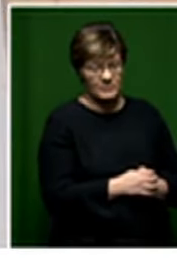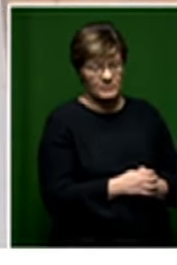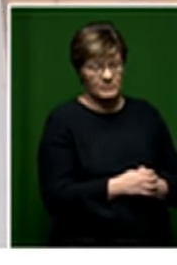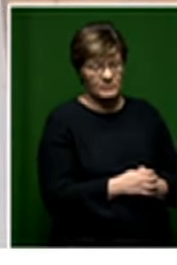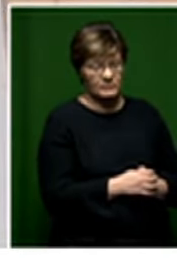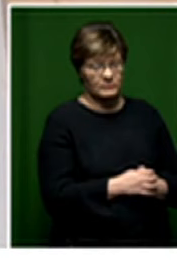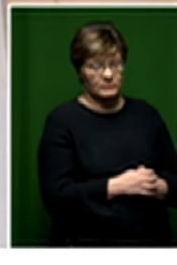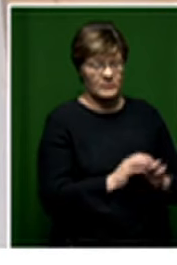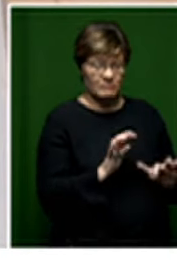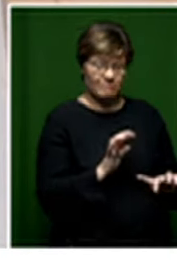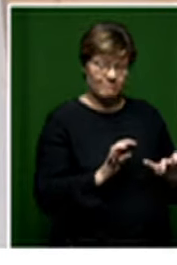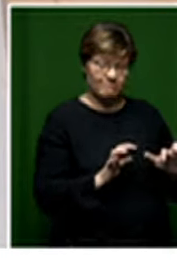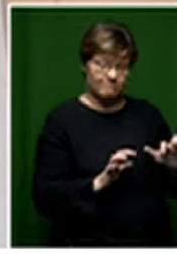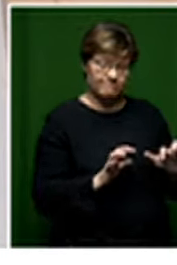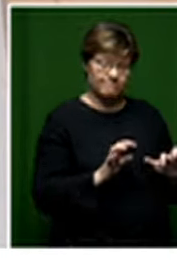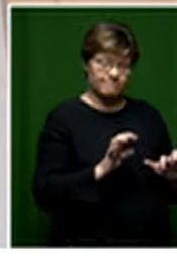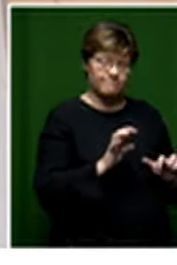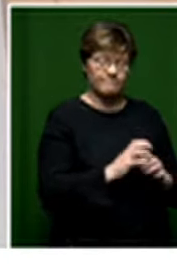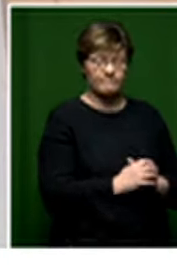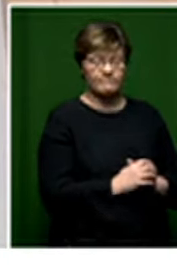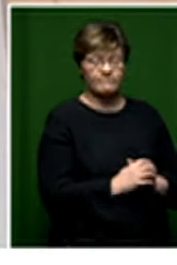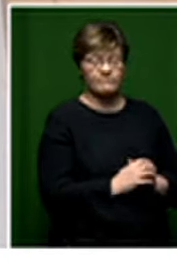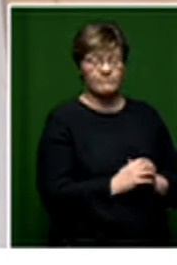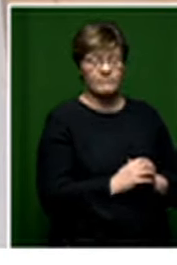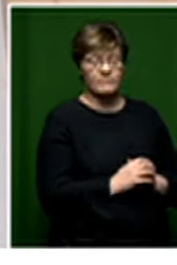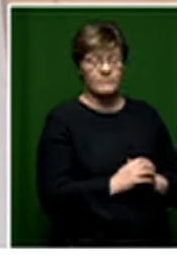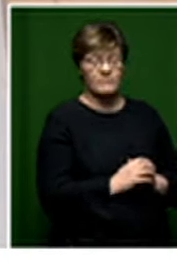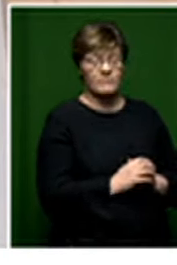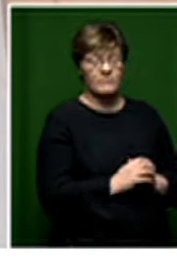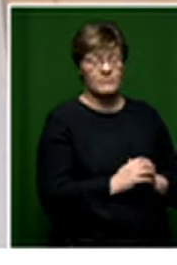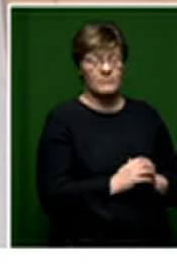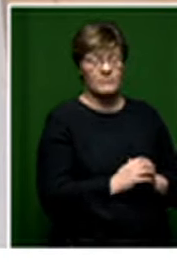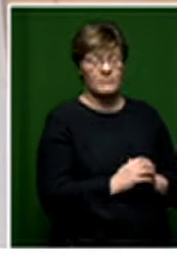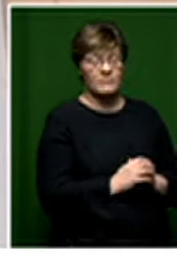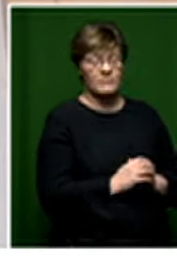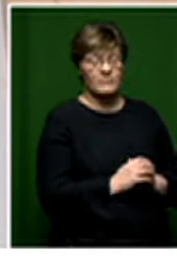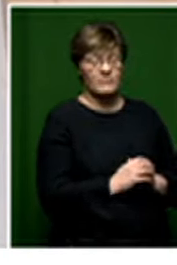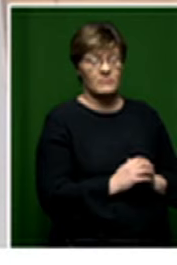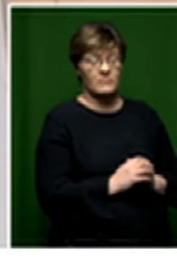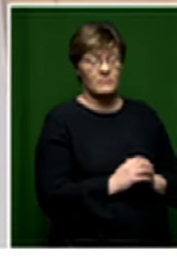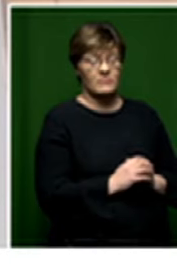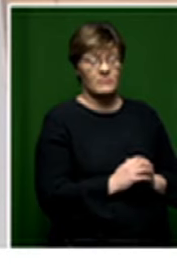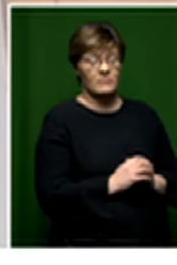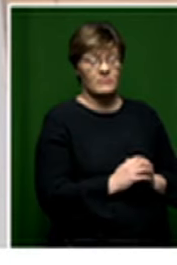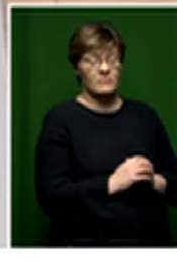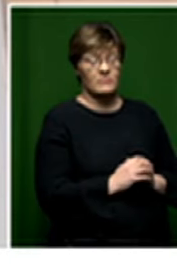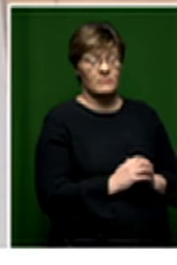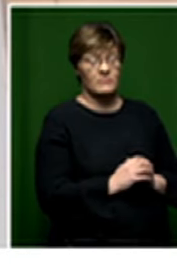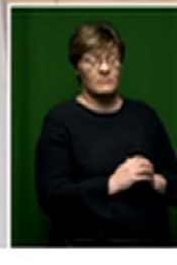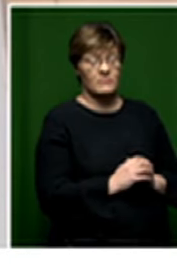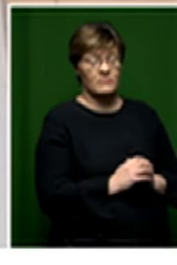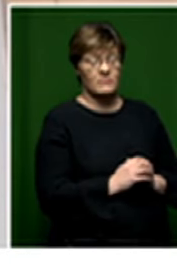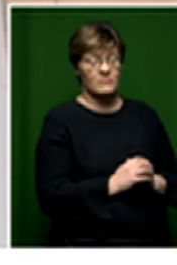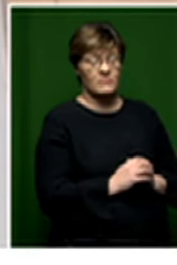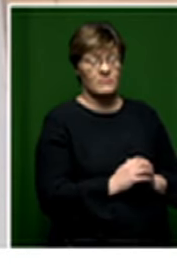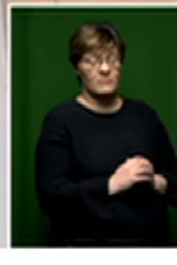vaccination. And the concern is that we've seen in particular those